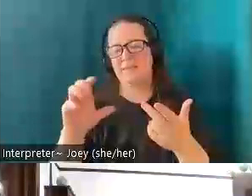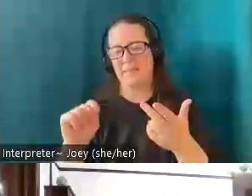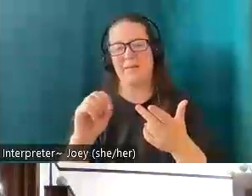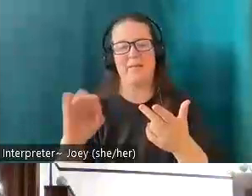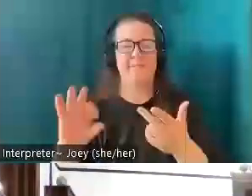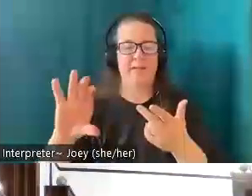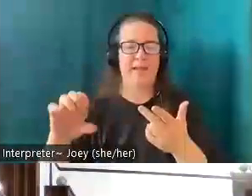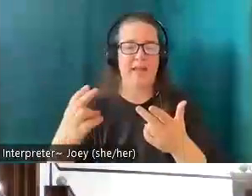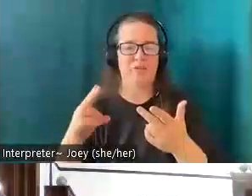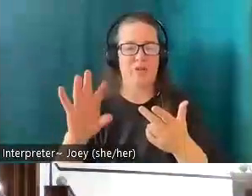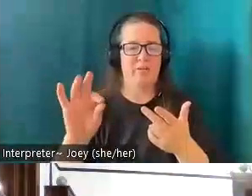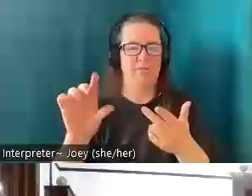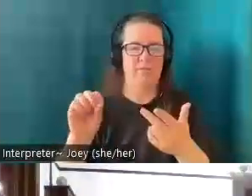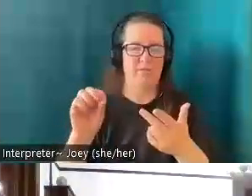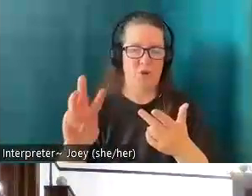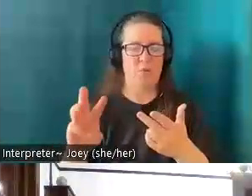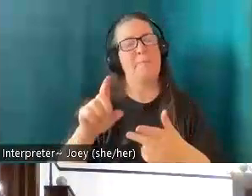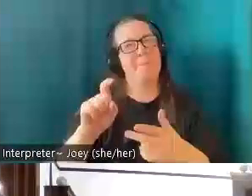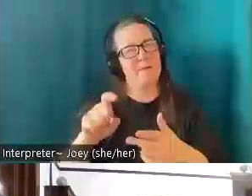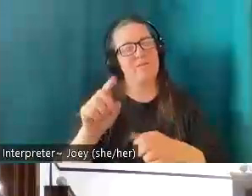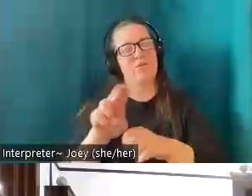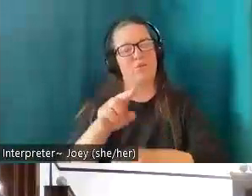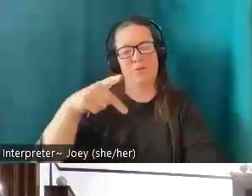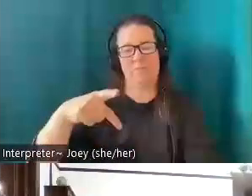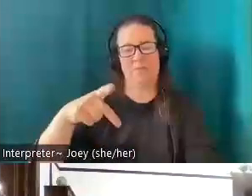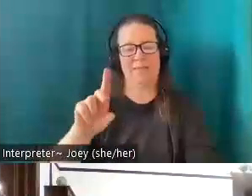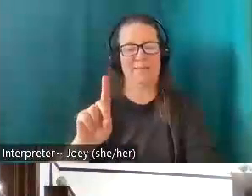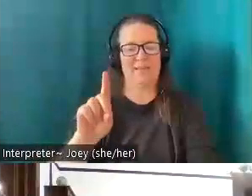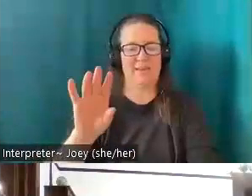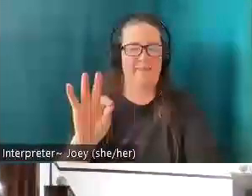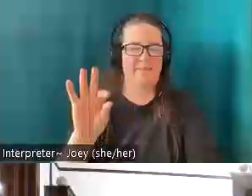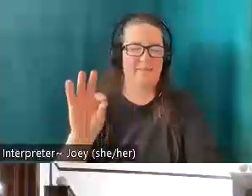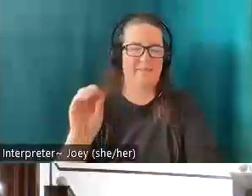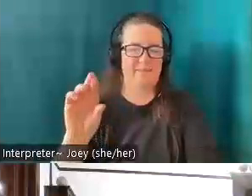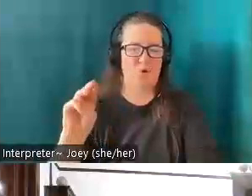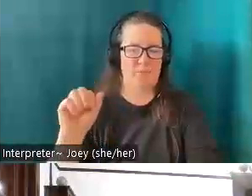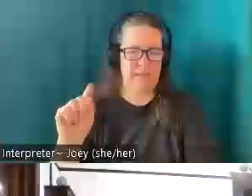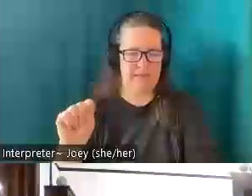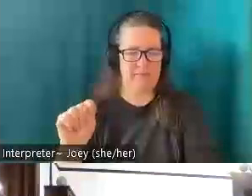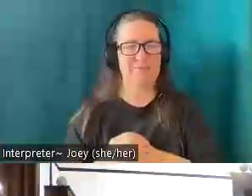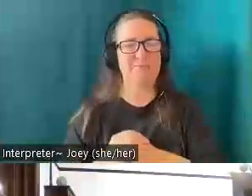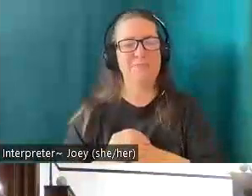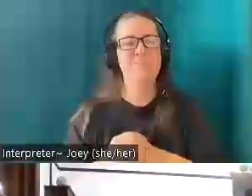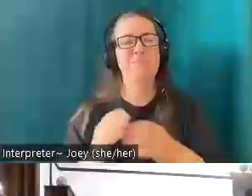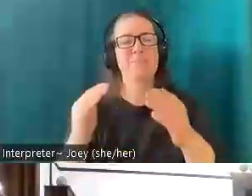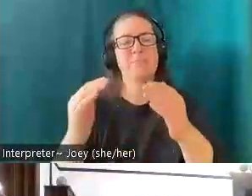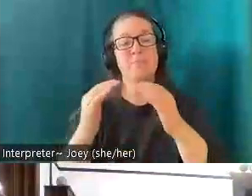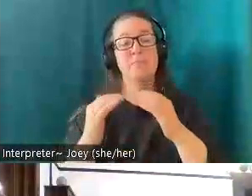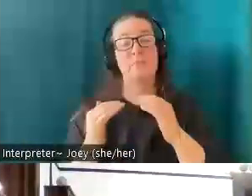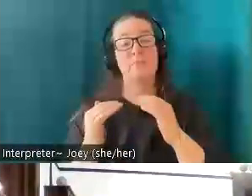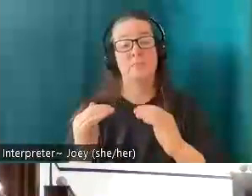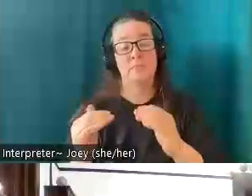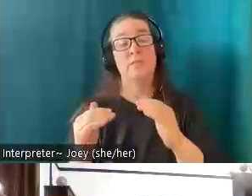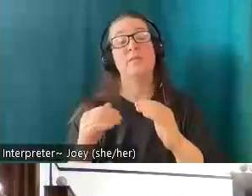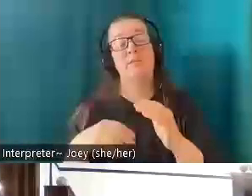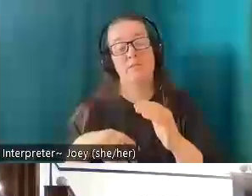a file, upload your document. The next question here asks you to select what type of document you uploaded. So you can